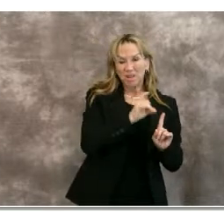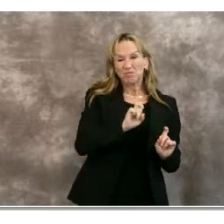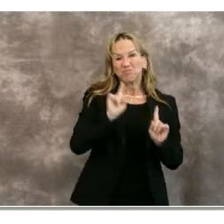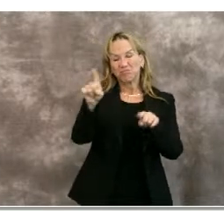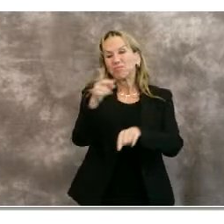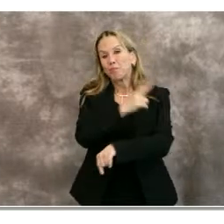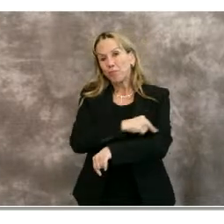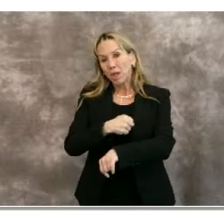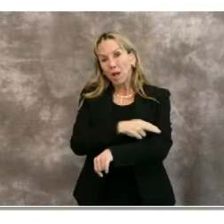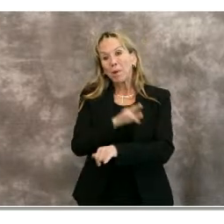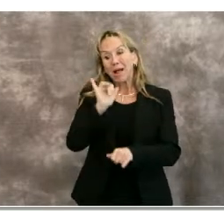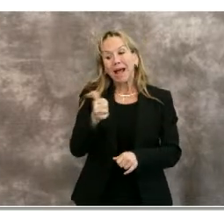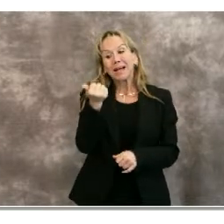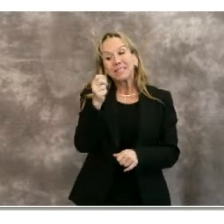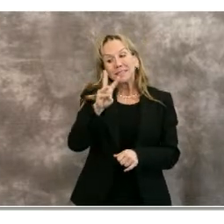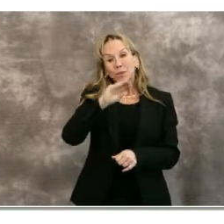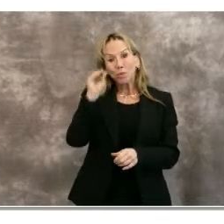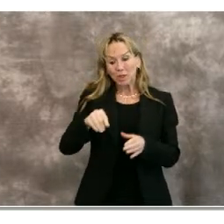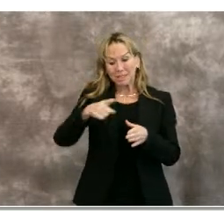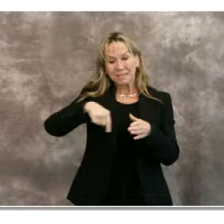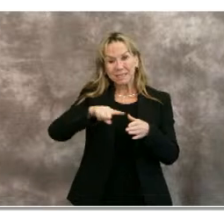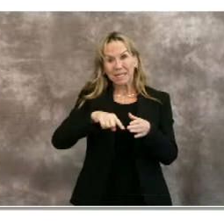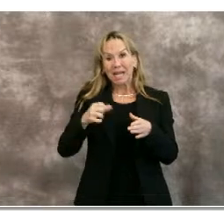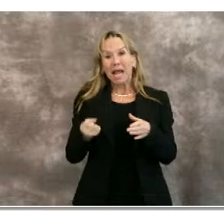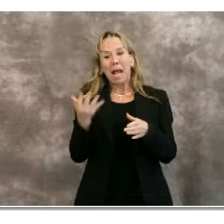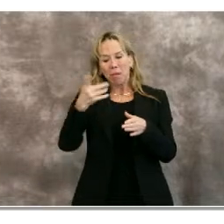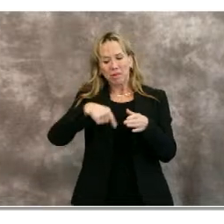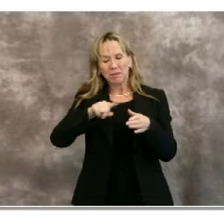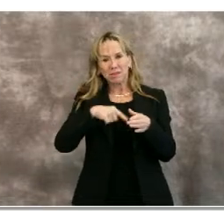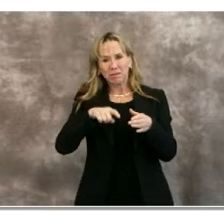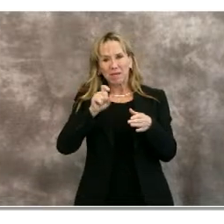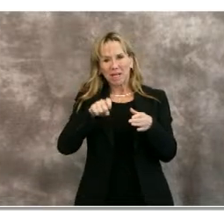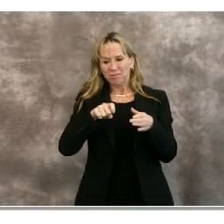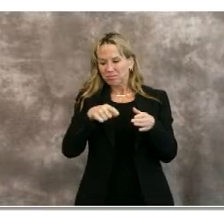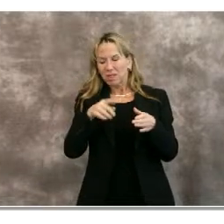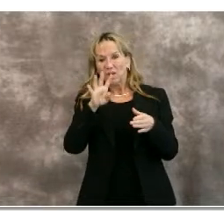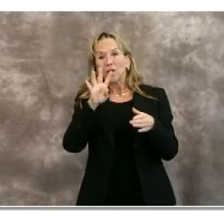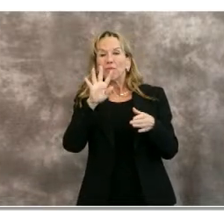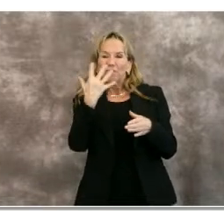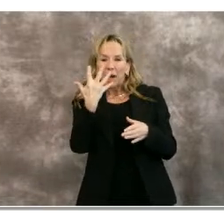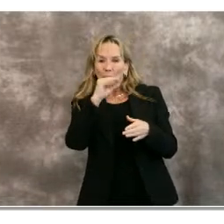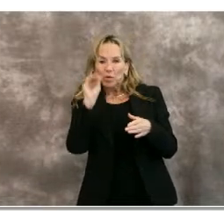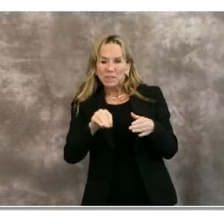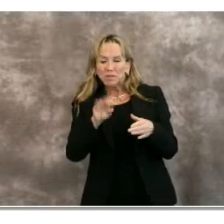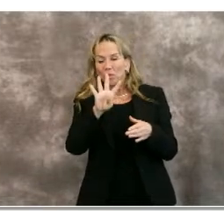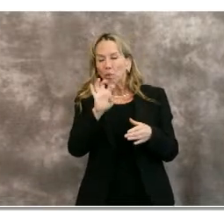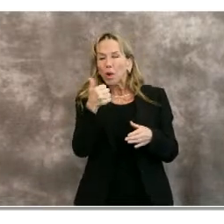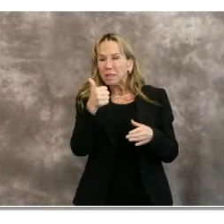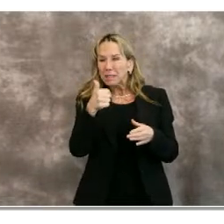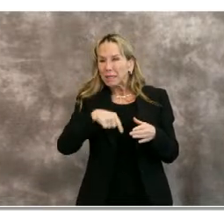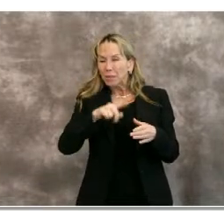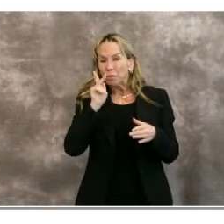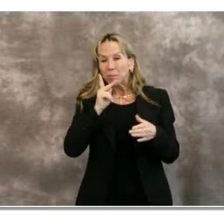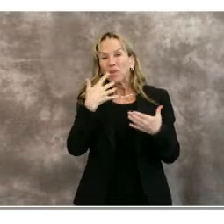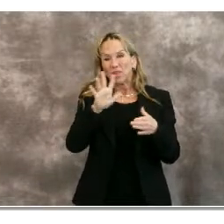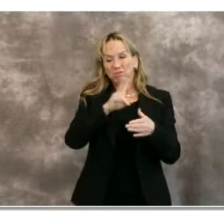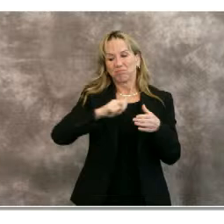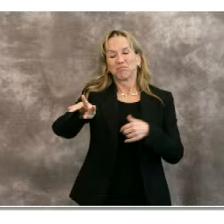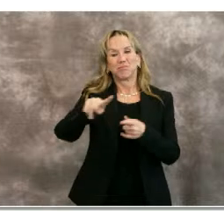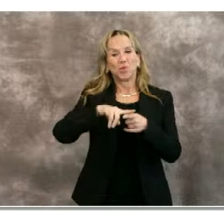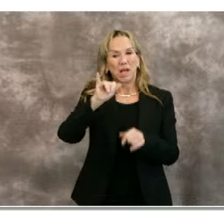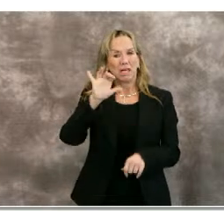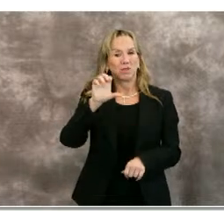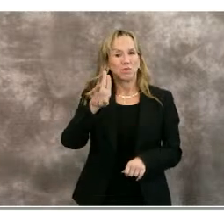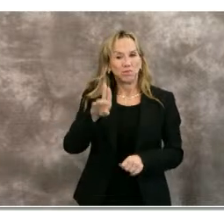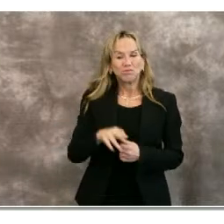the total number of hospitalizations, 410, or 5% of the total number, have been admitted to the